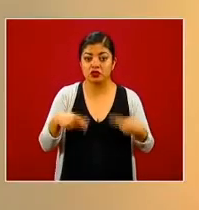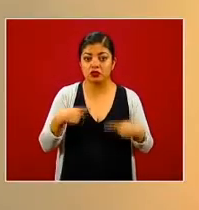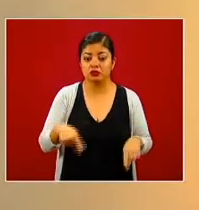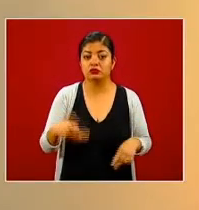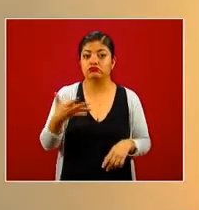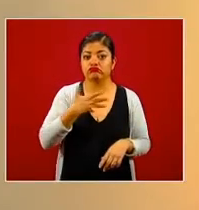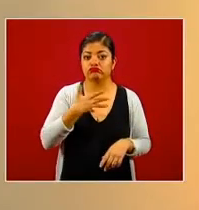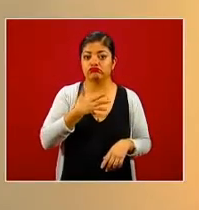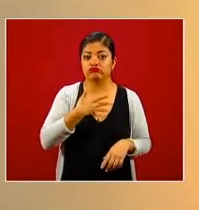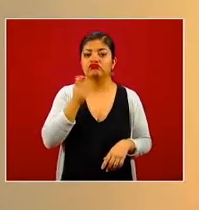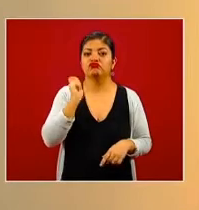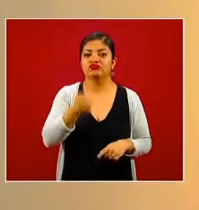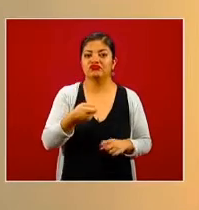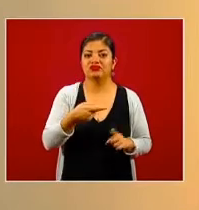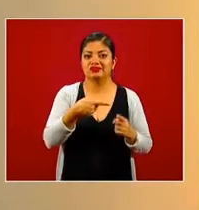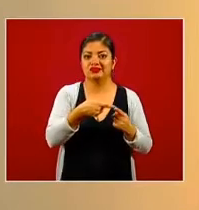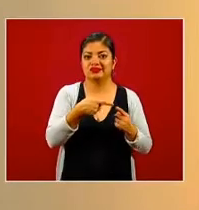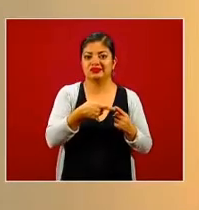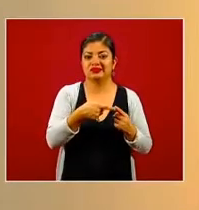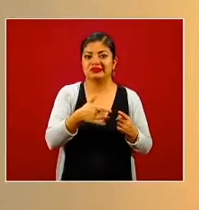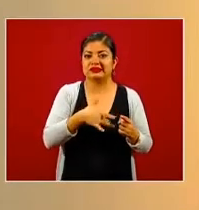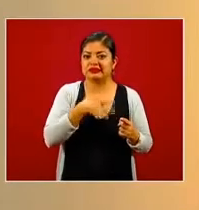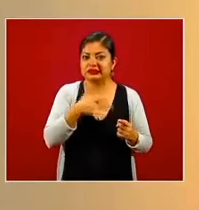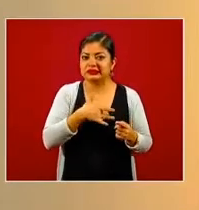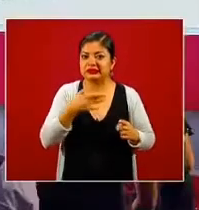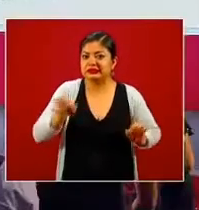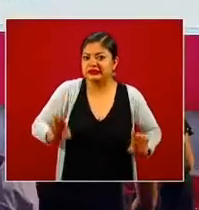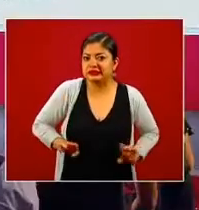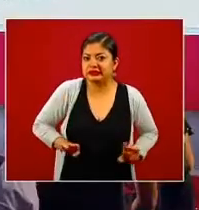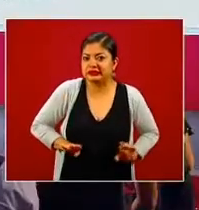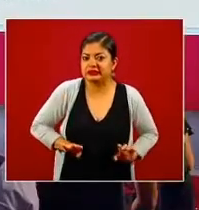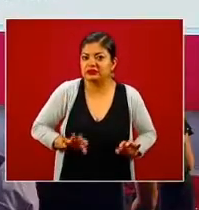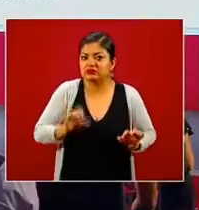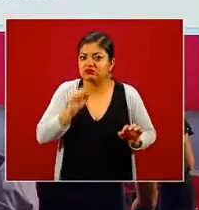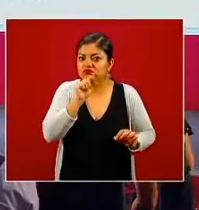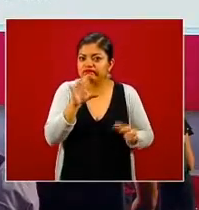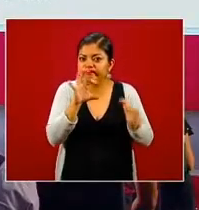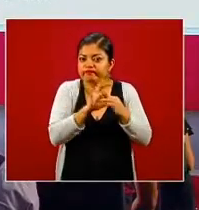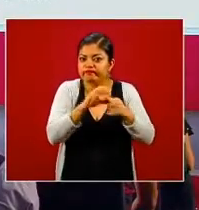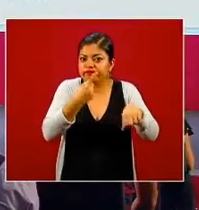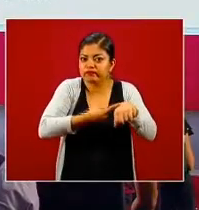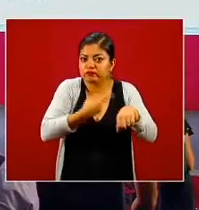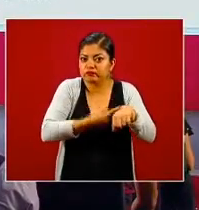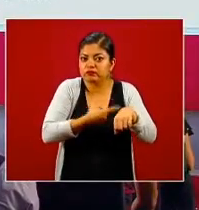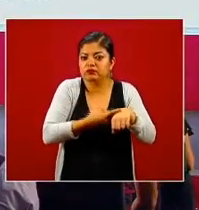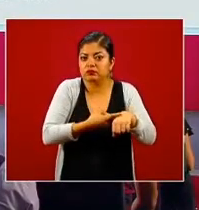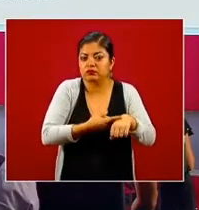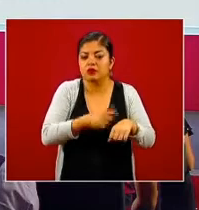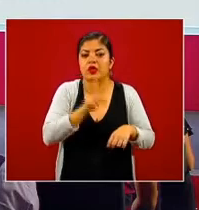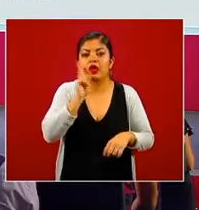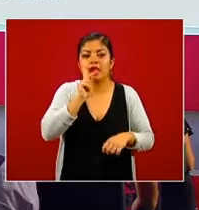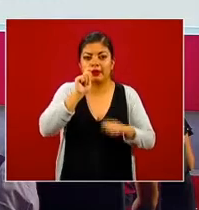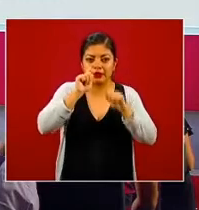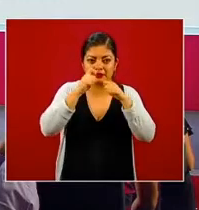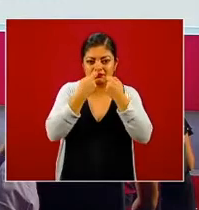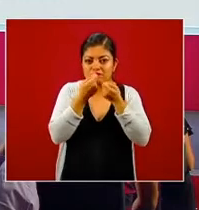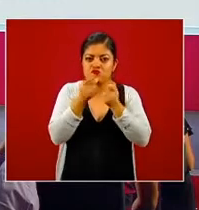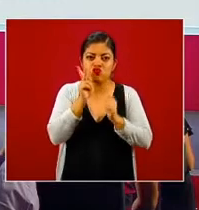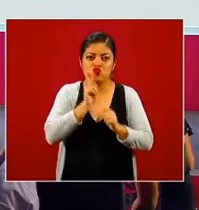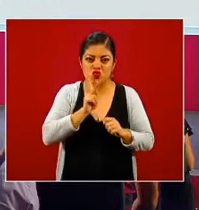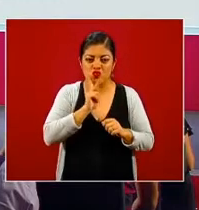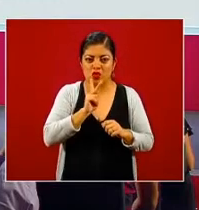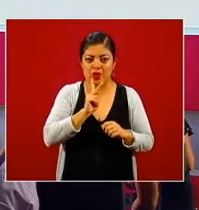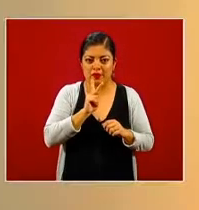So people who are suspected to have COVID, they're exhibiting symptoms, and so